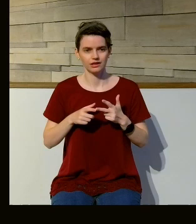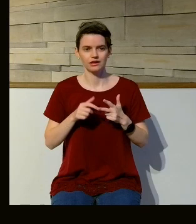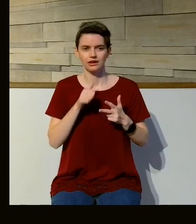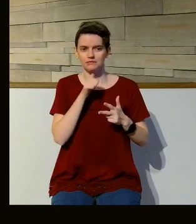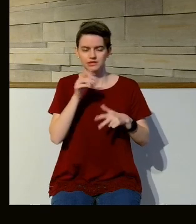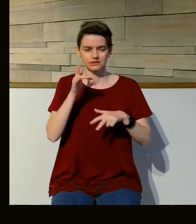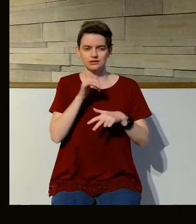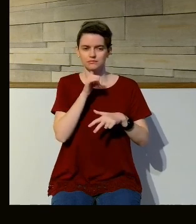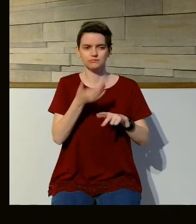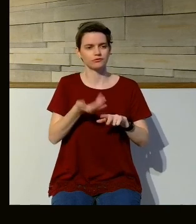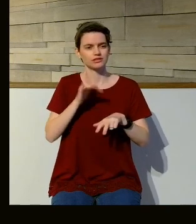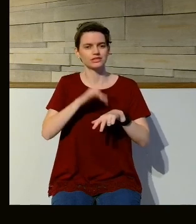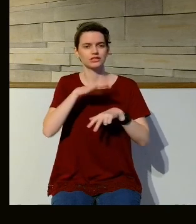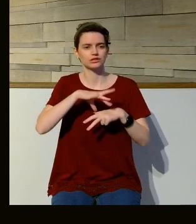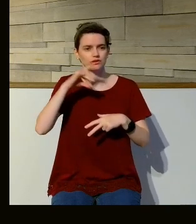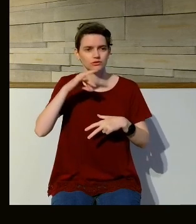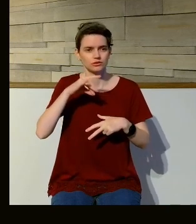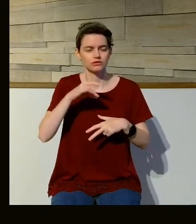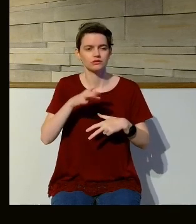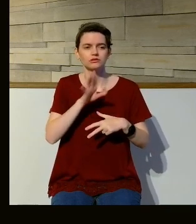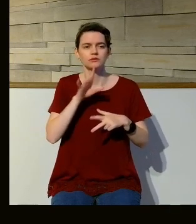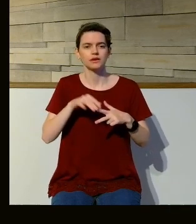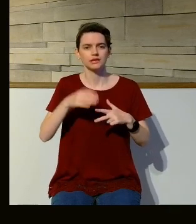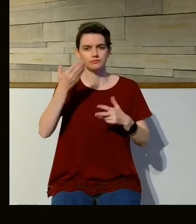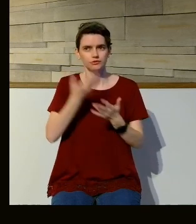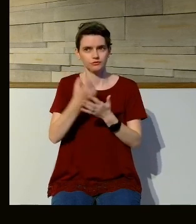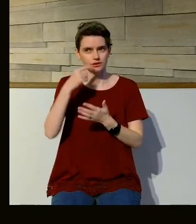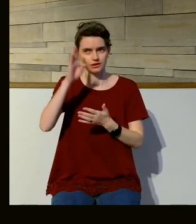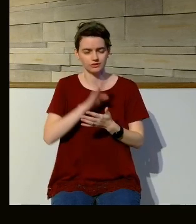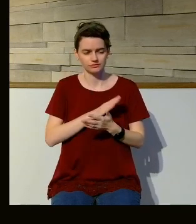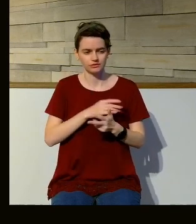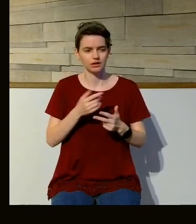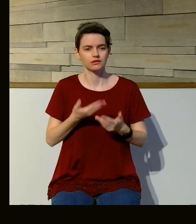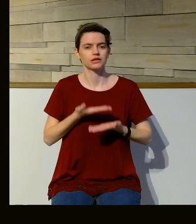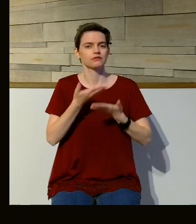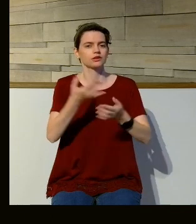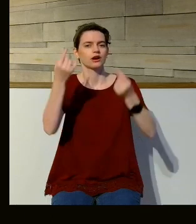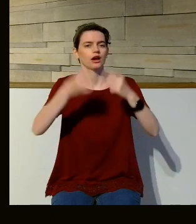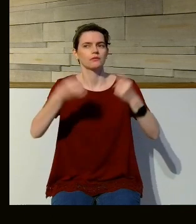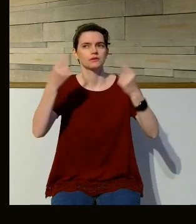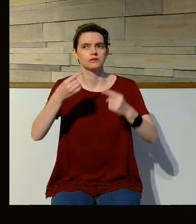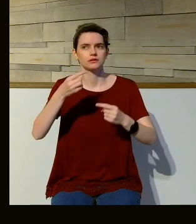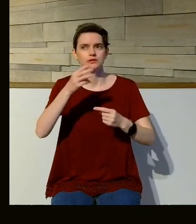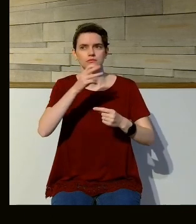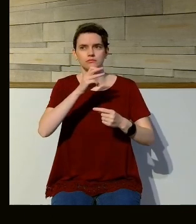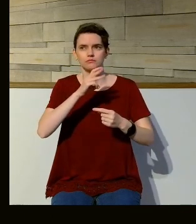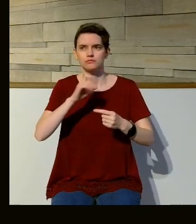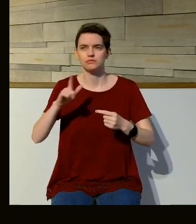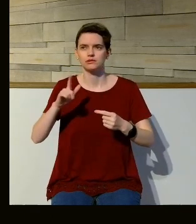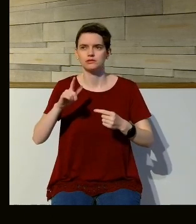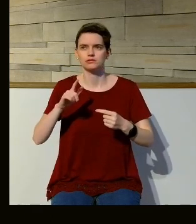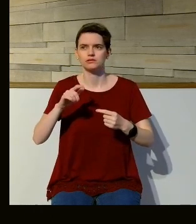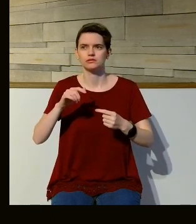Before touching on the soul, here's where I want to touch a little bit on evidence for God, which I want to present to you an argument by Dr. Willem Lane Craig. Does anyone know who